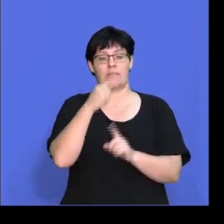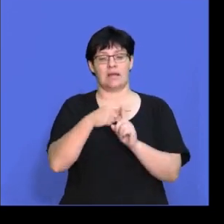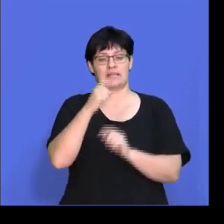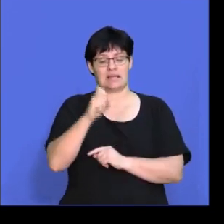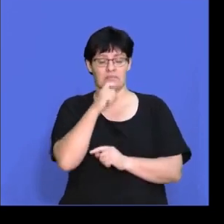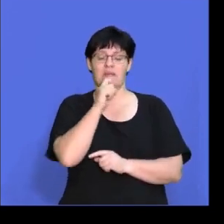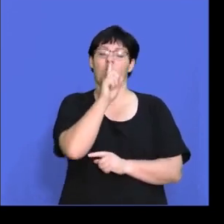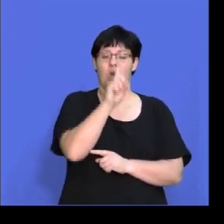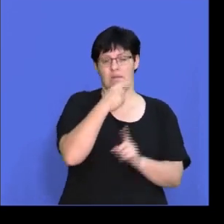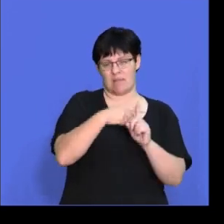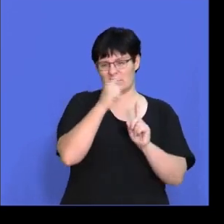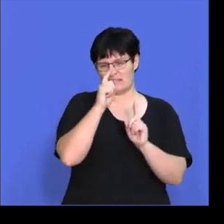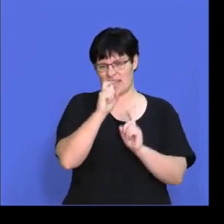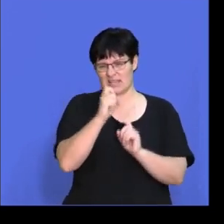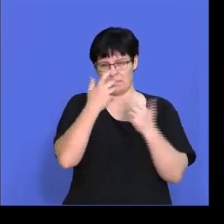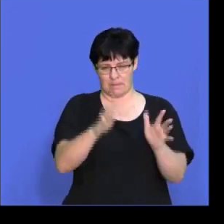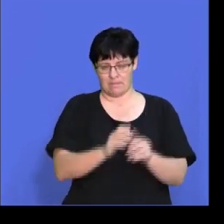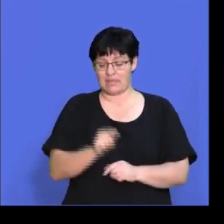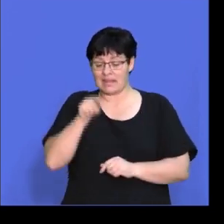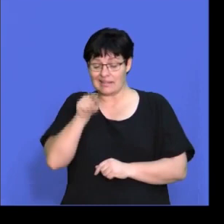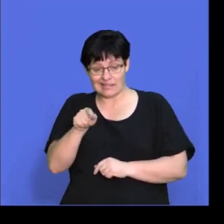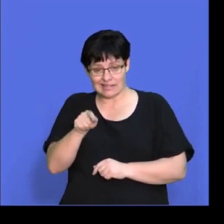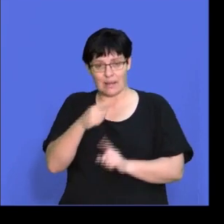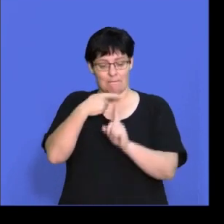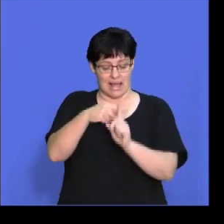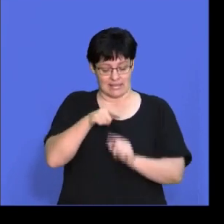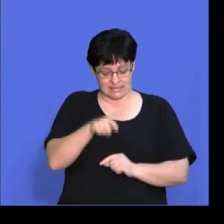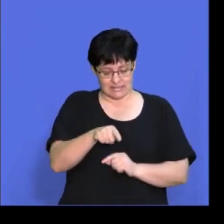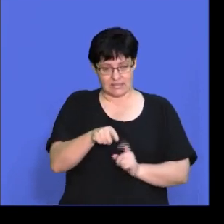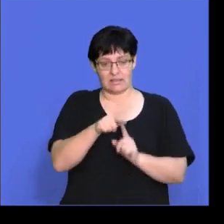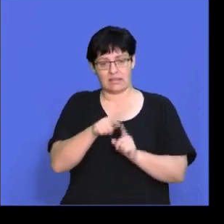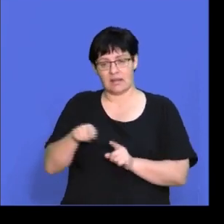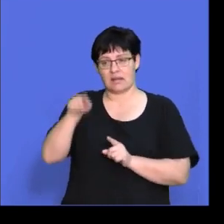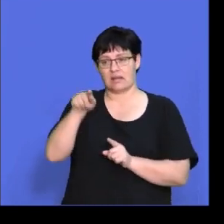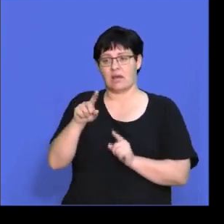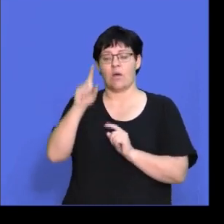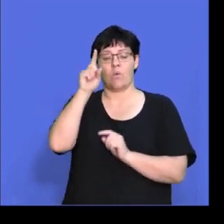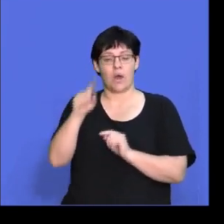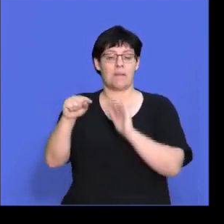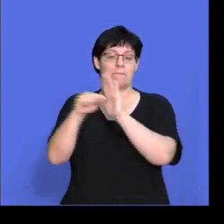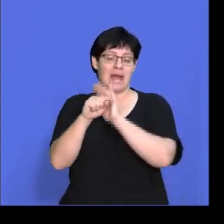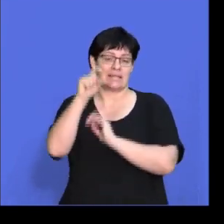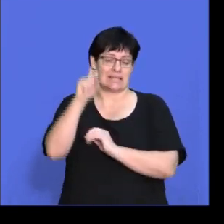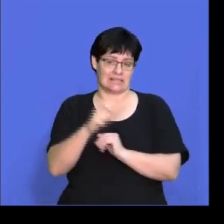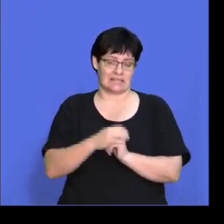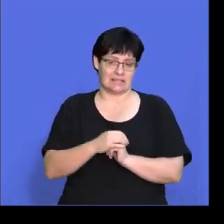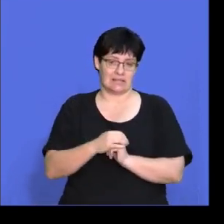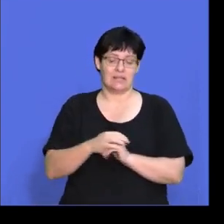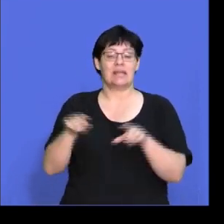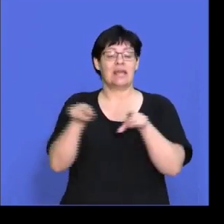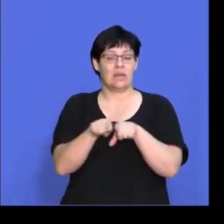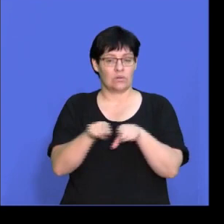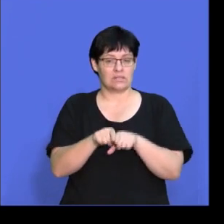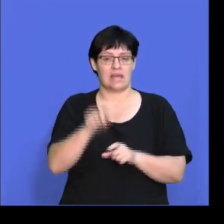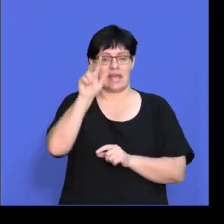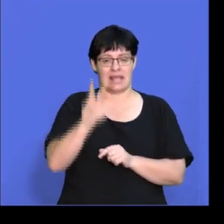x is just 1 plus x. And then we've got this plus, there it is, and then we got 1 minus x, and